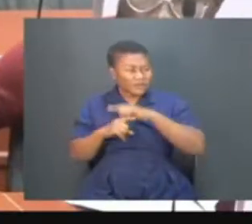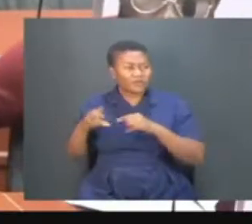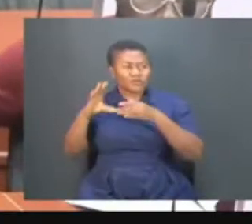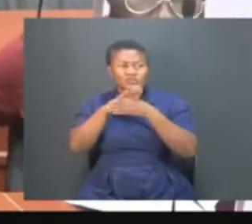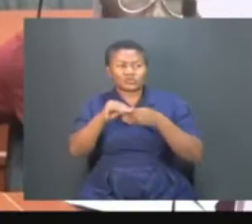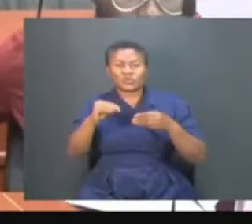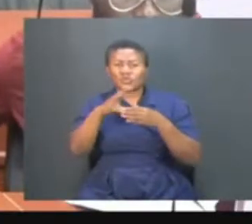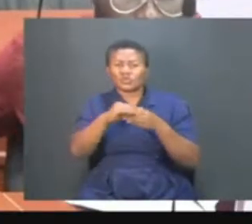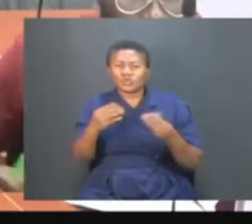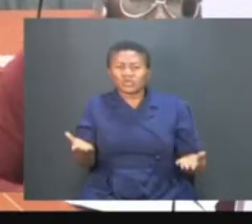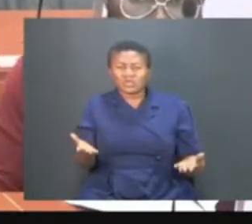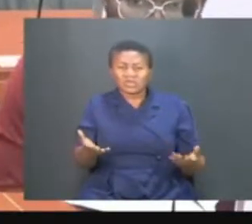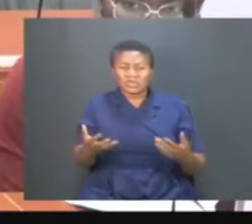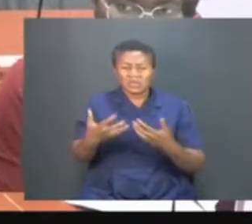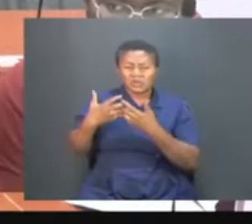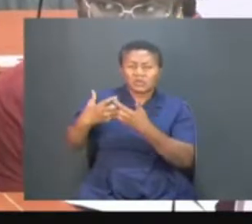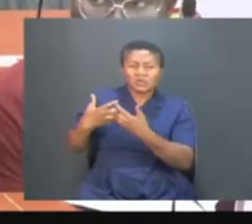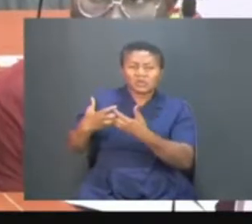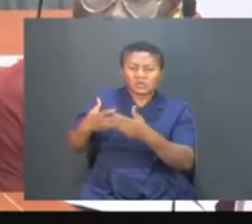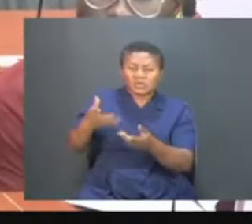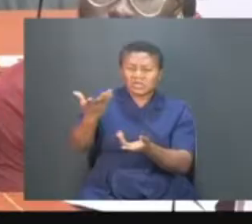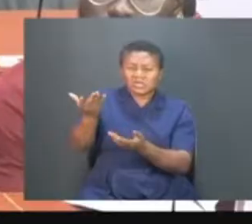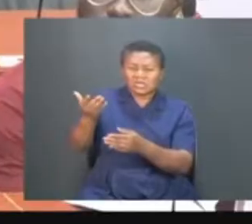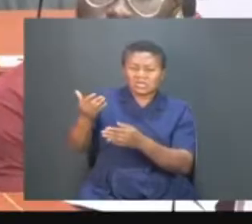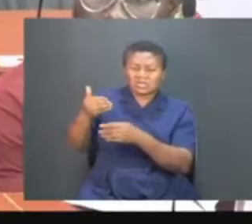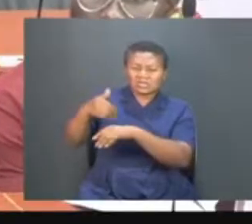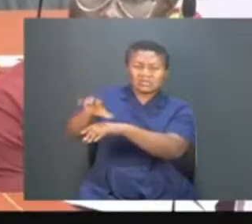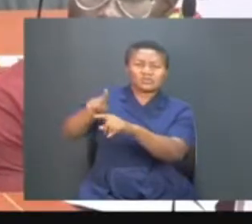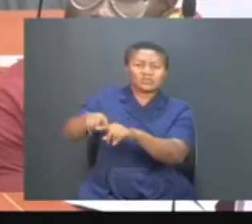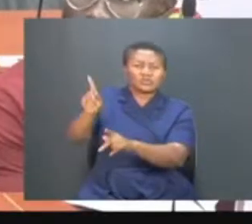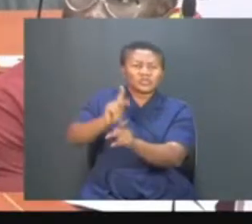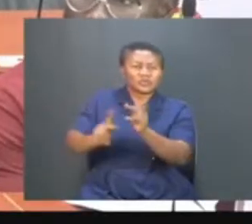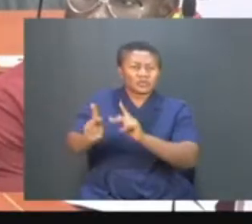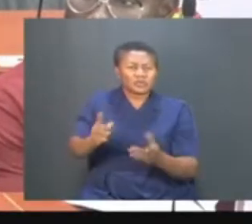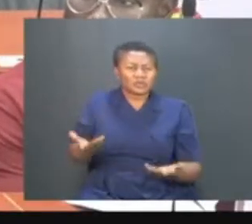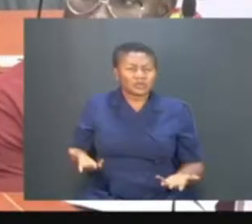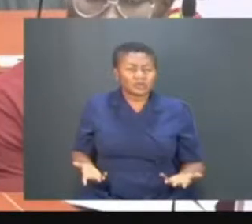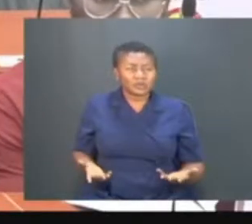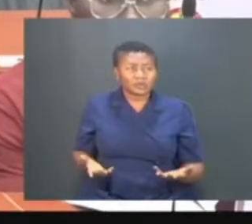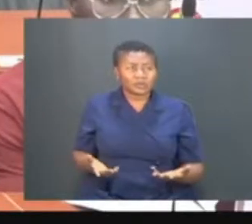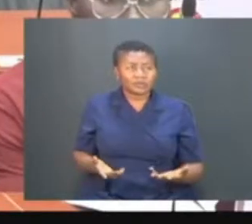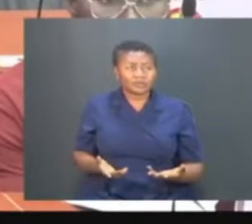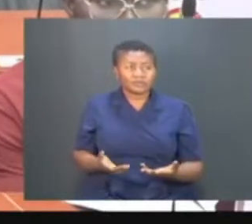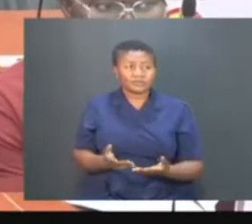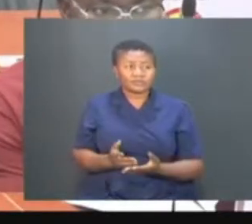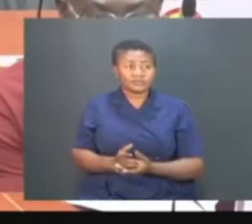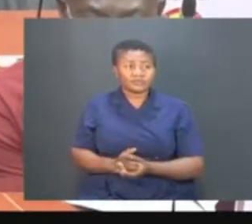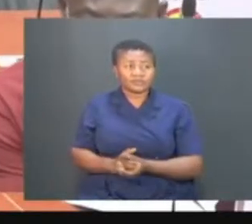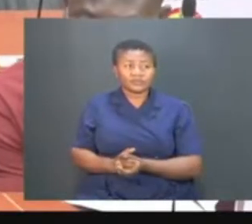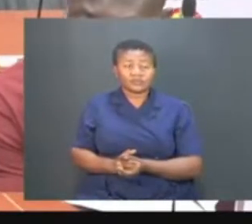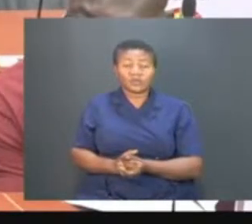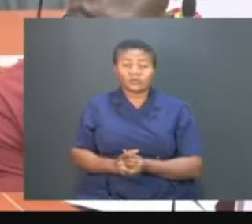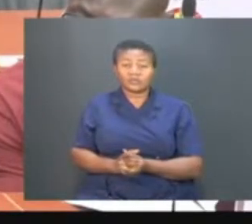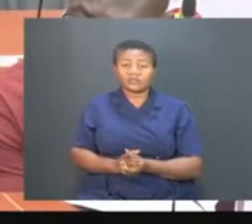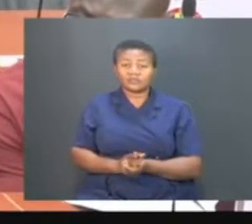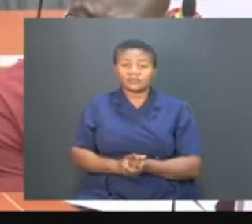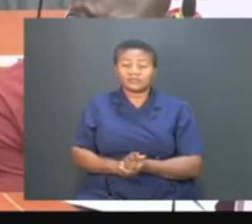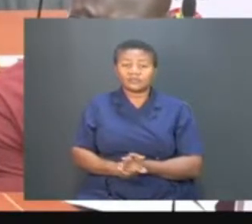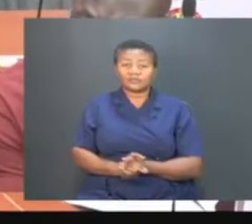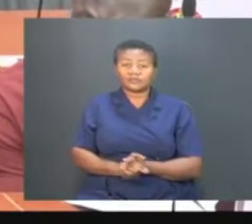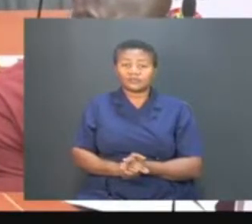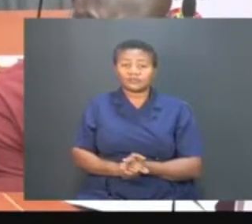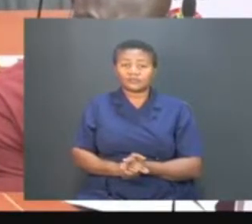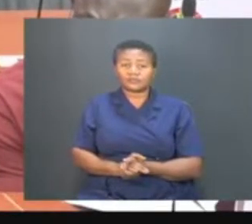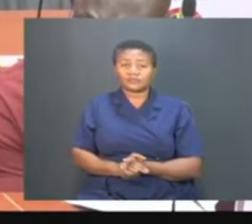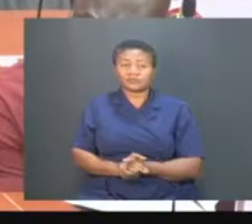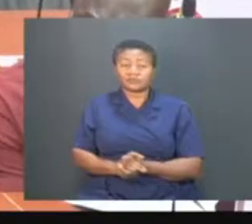tactics, machineries that they are dishing out to the people. Mr. Speaker, then you have to come to